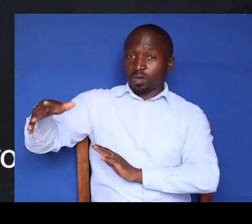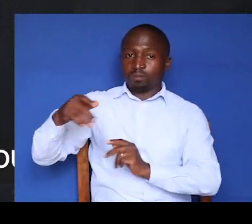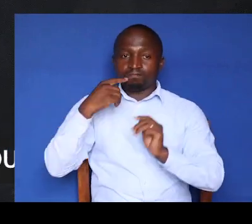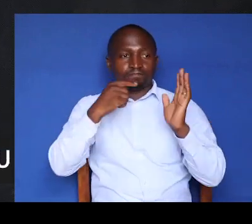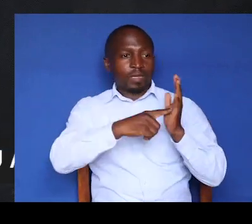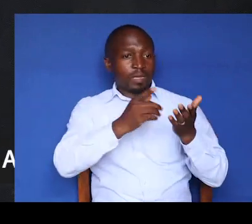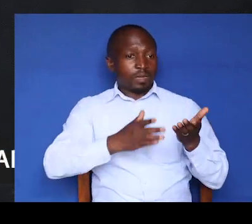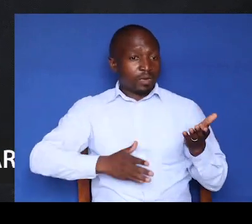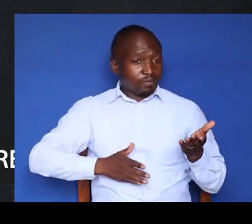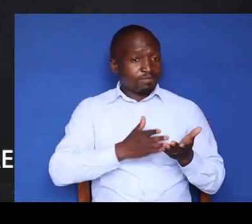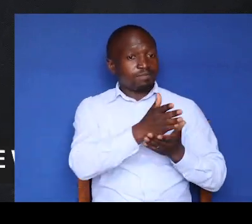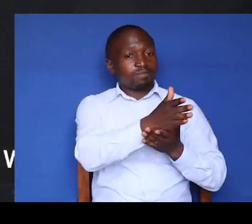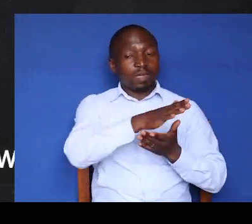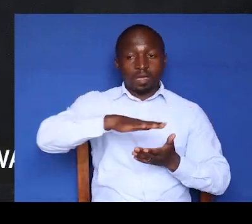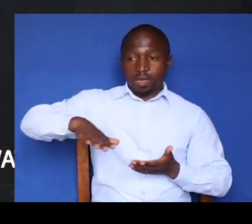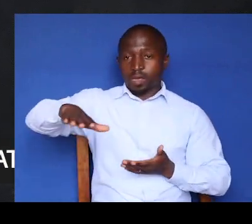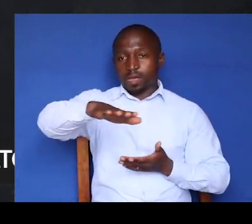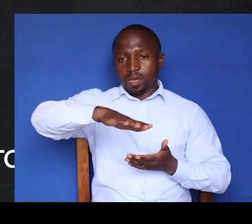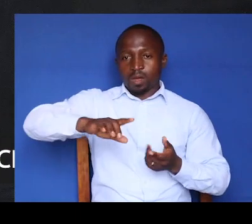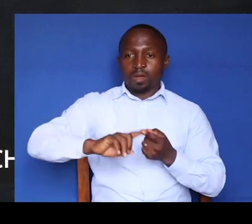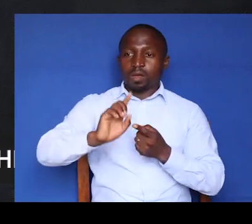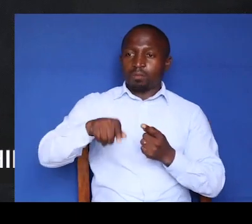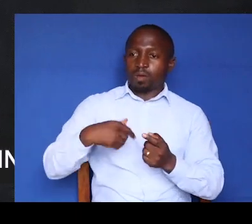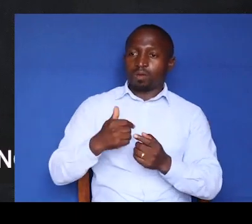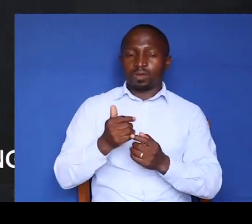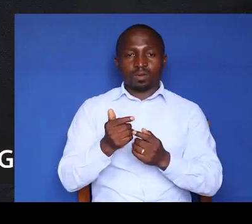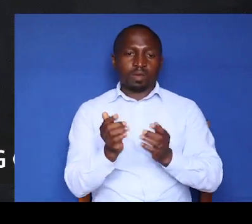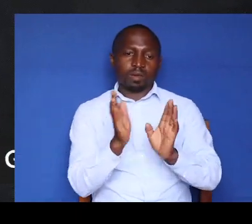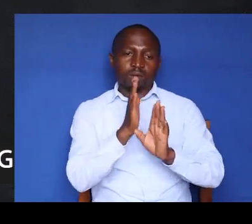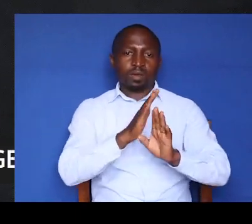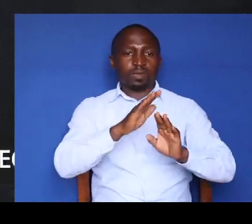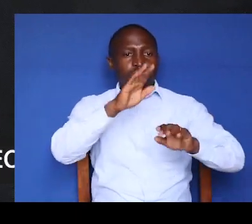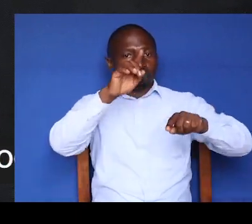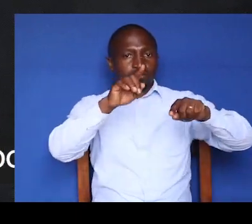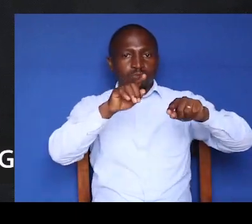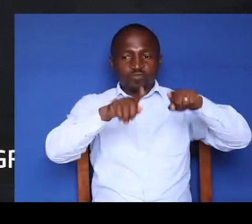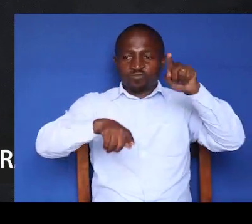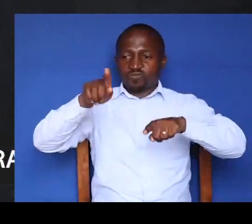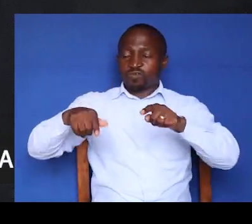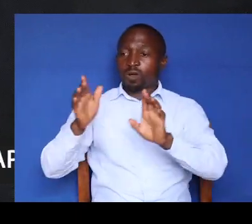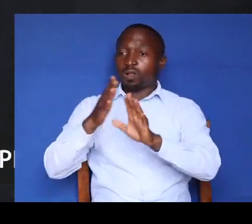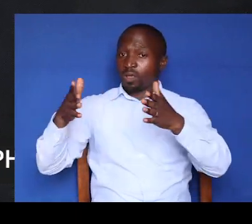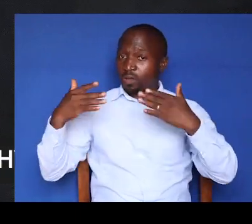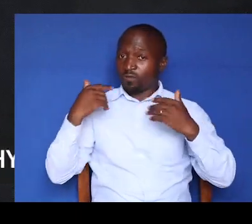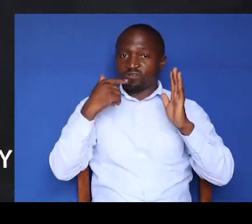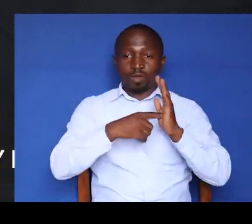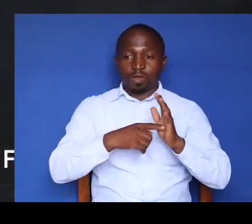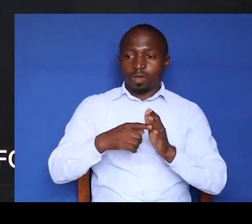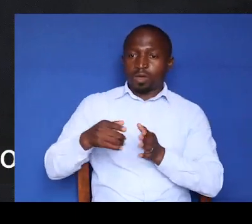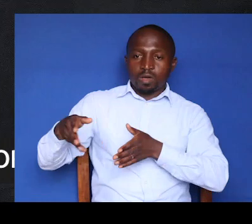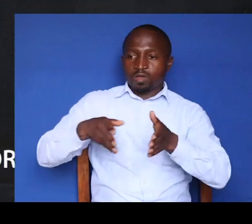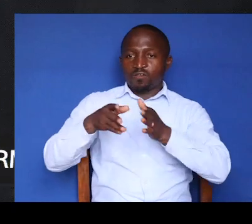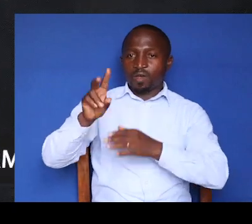to pass through areas experiencing different climatic types, like River Nile, which used to